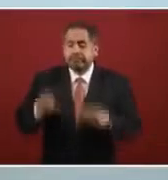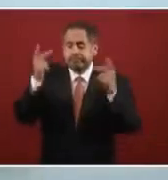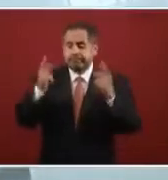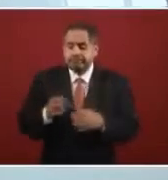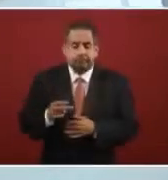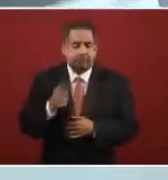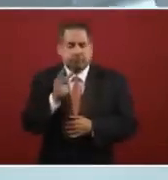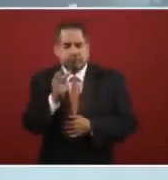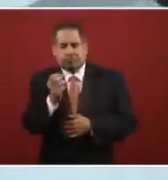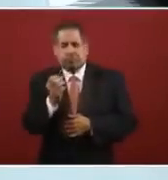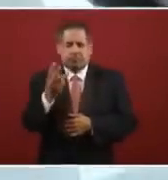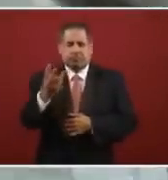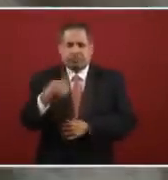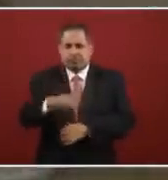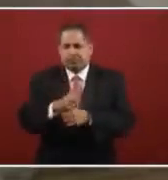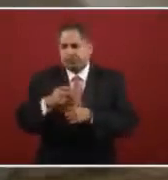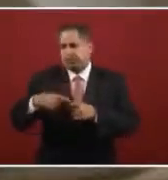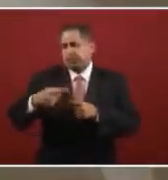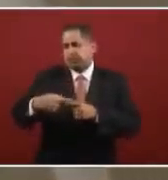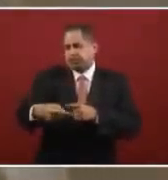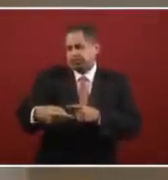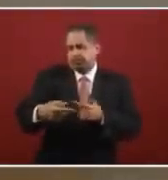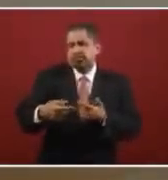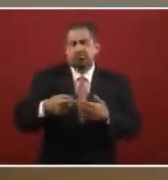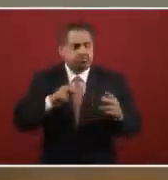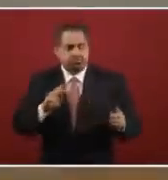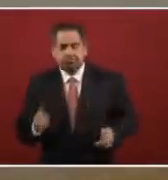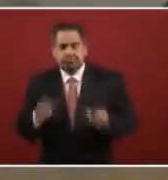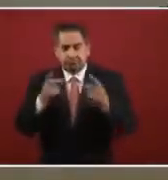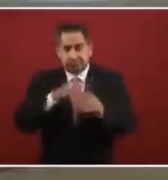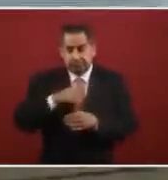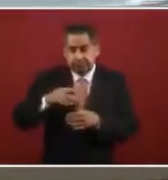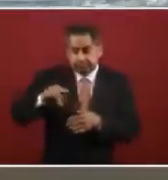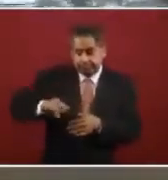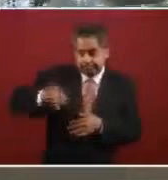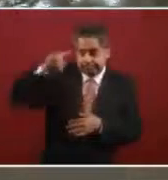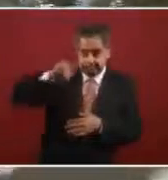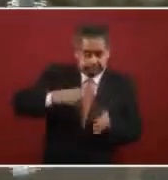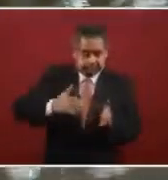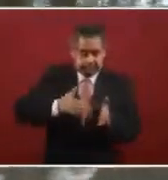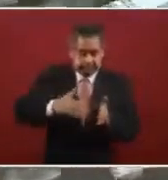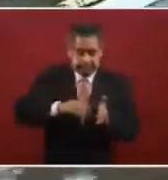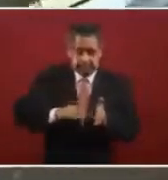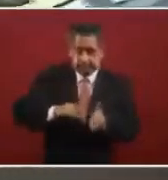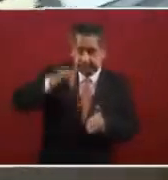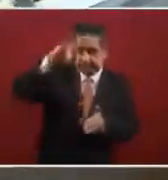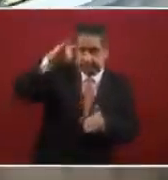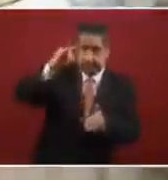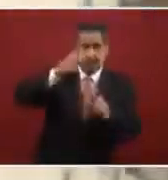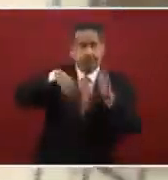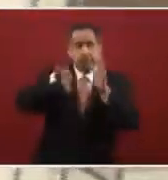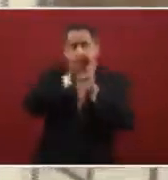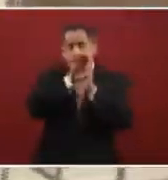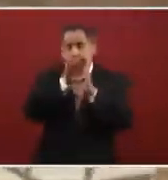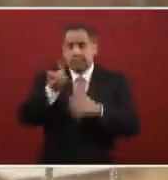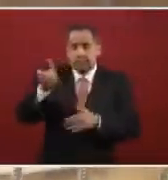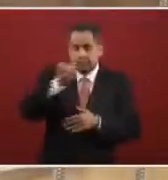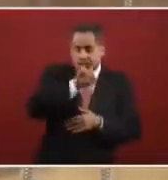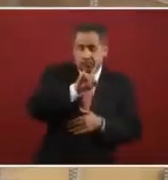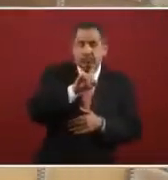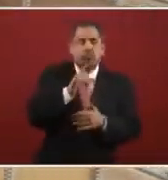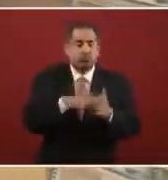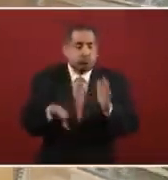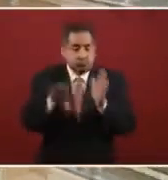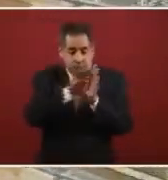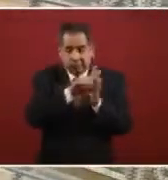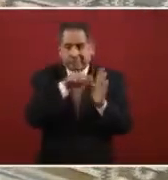3 semanas es la instrucción. So 2 to 3 weeks for the next La auction. cocina, 7 habitaciones. Una de las habitaciones es donde Wow.